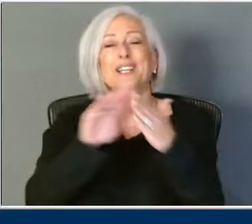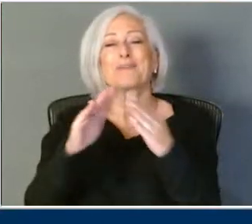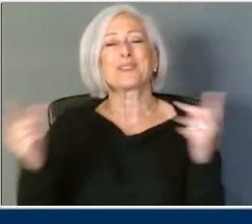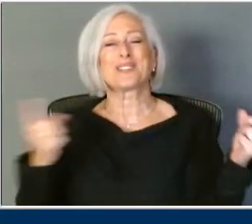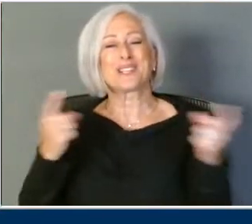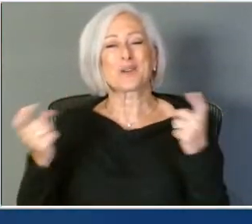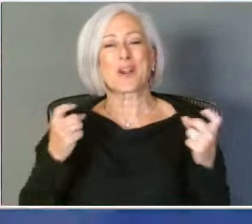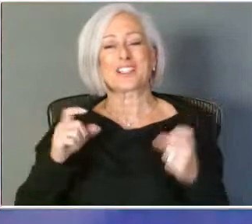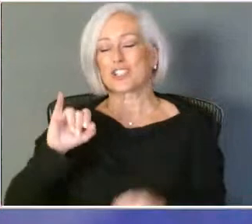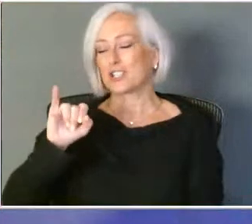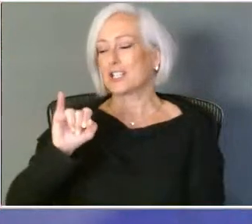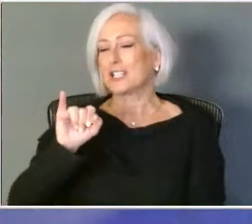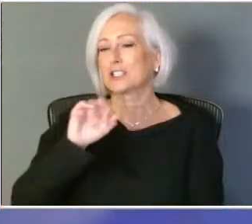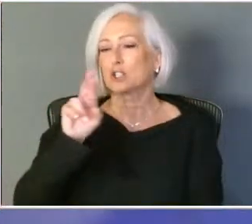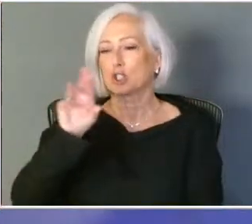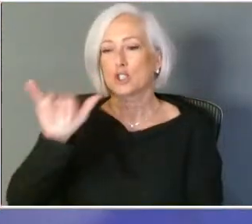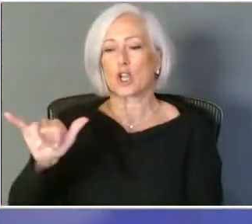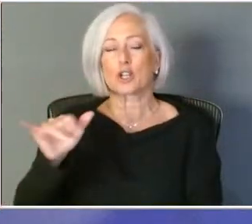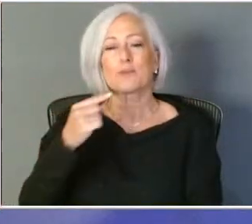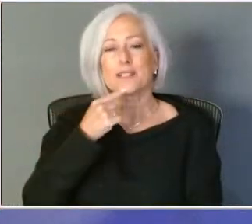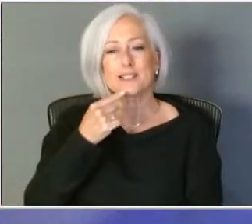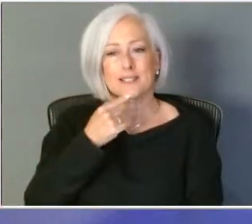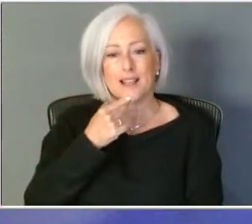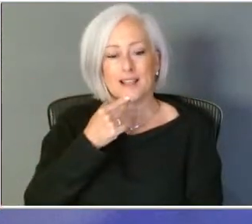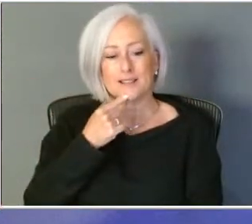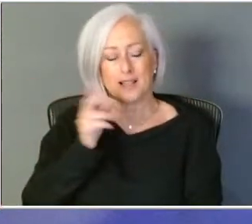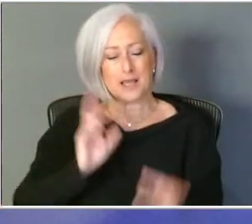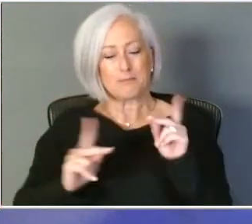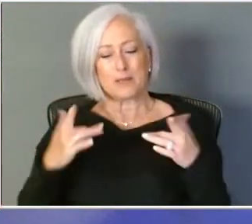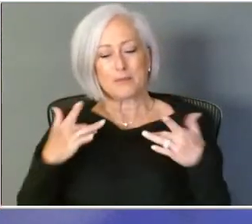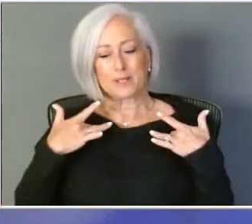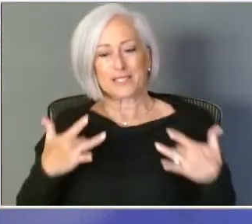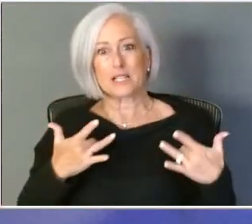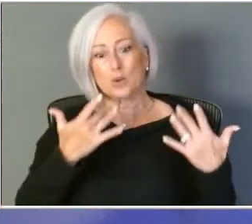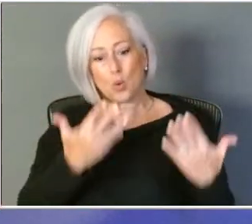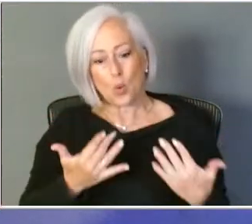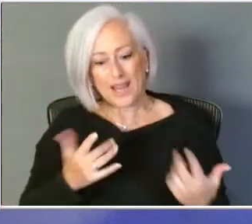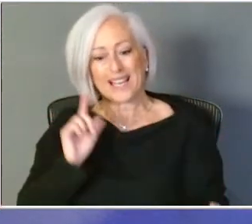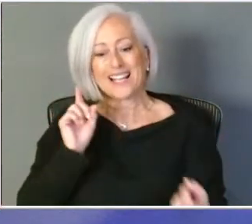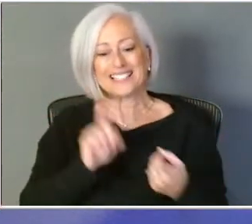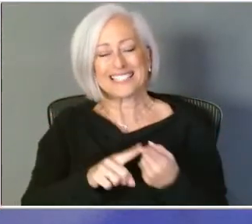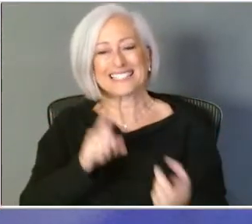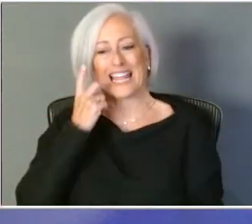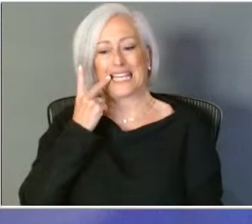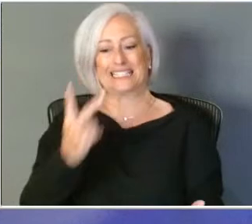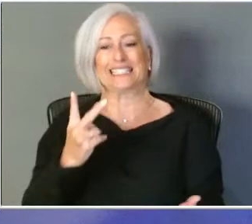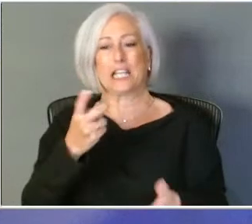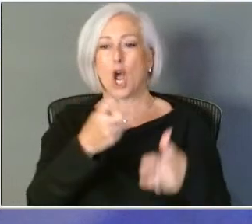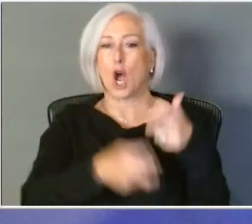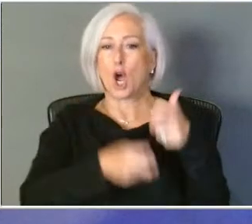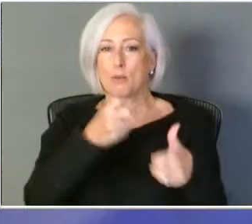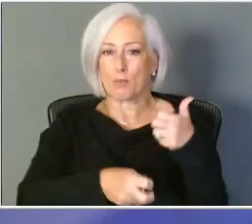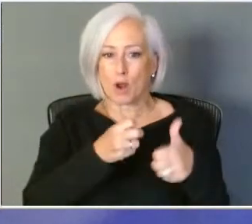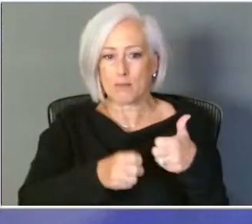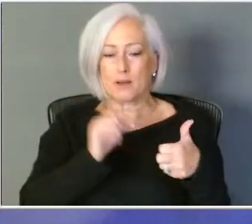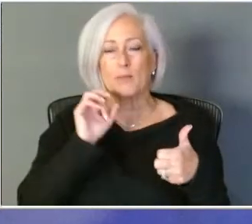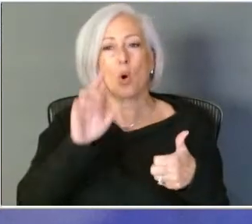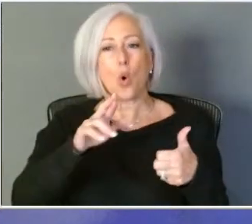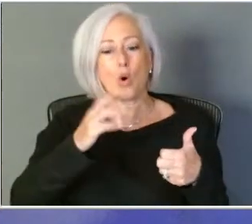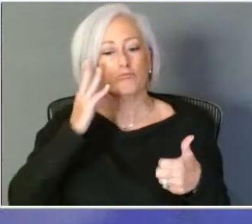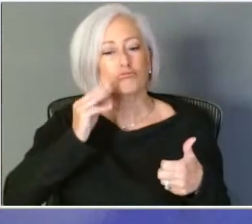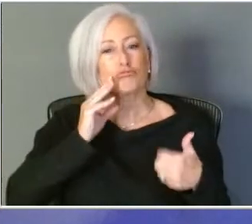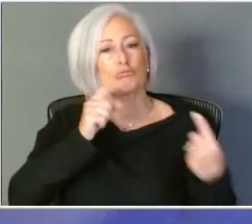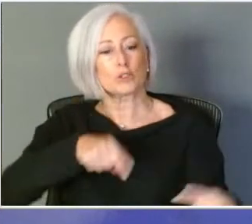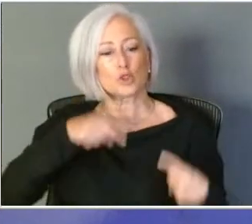Dr. Woods, he says, I imagine people often wait to come to a psychologist until they recognize a problem or they've been struggling.